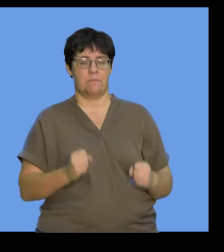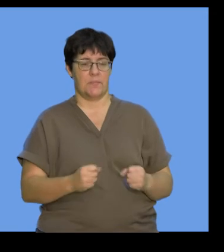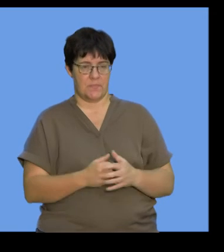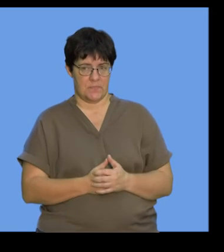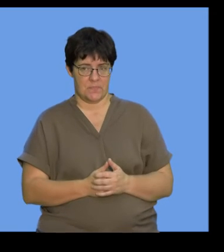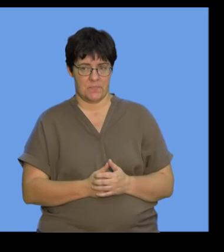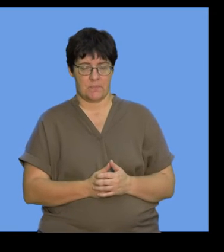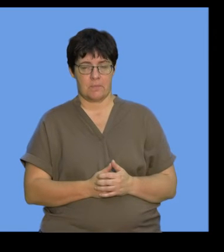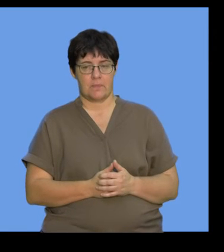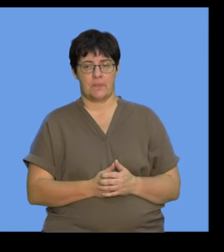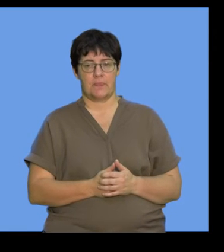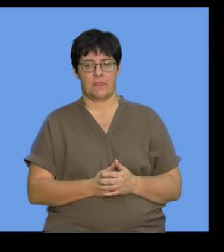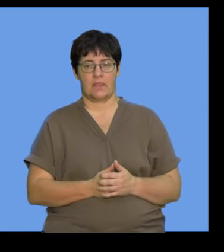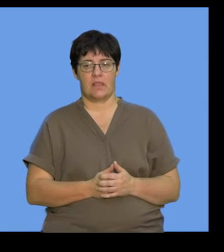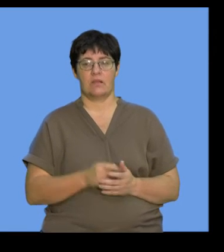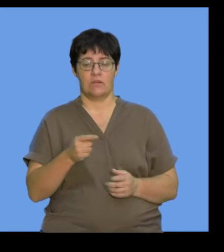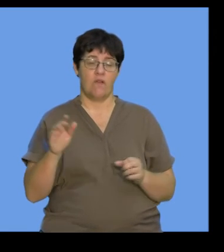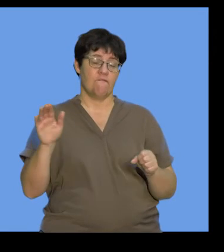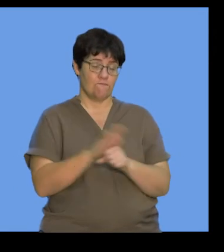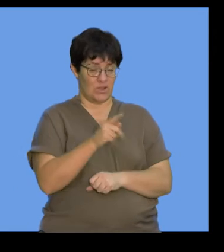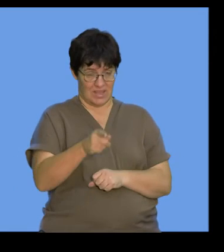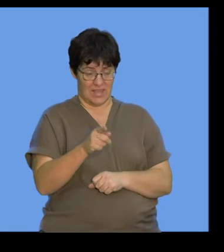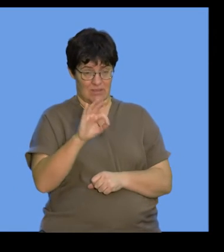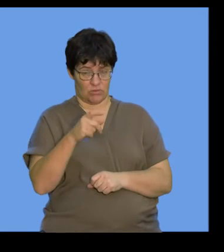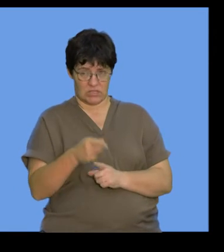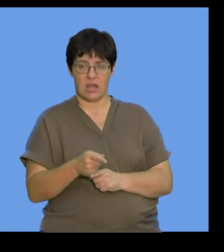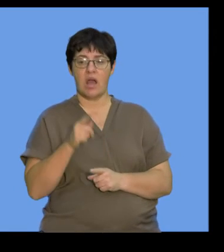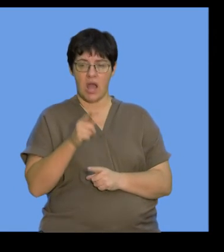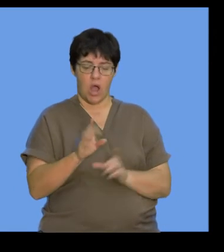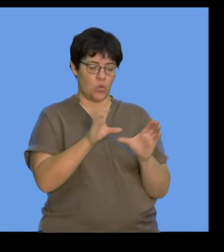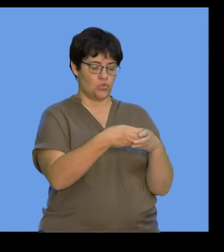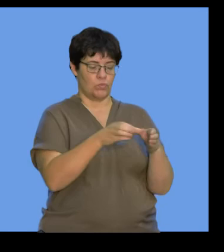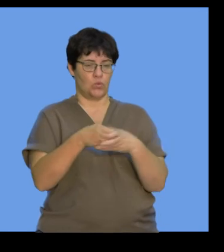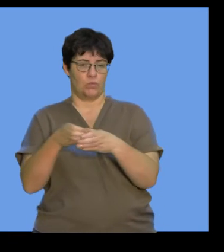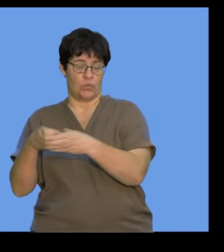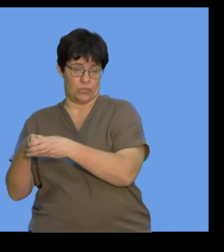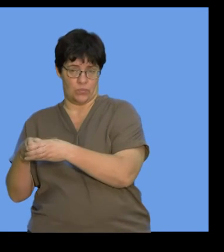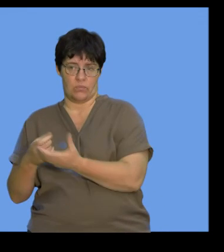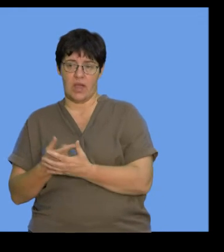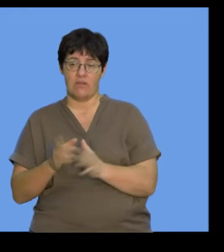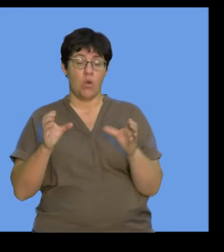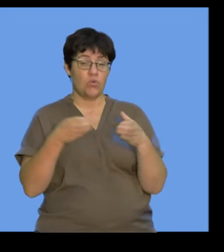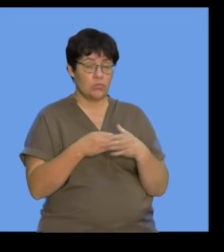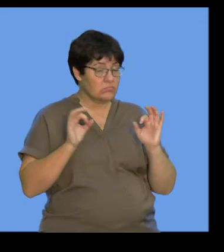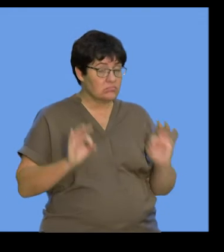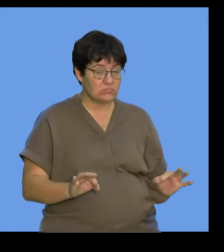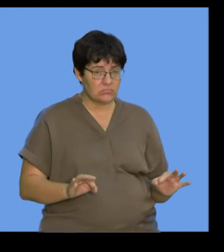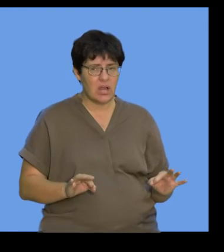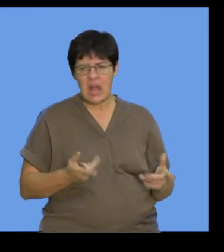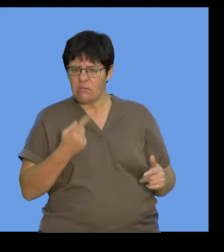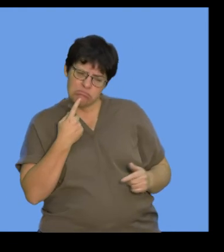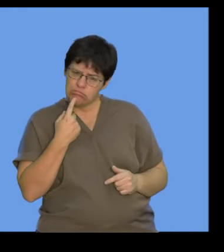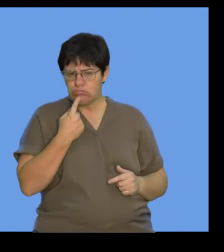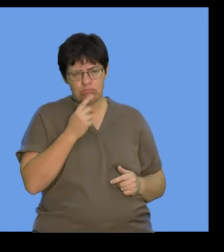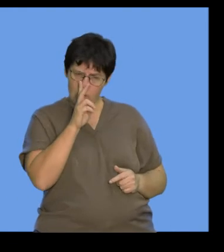same answer. Now, factorize fully, this is in the form of grouping. If I group this,